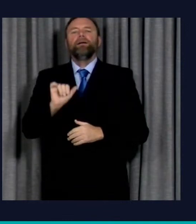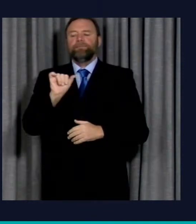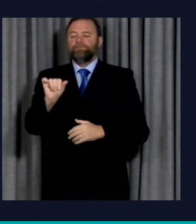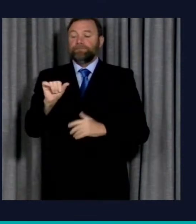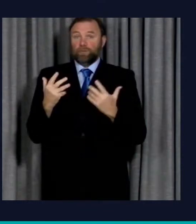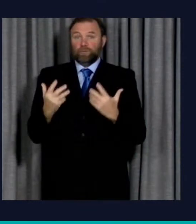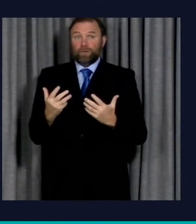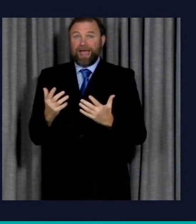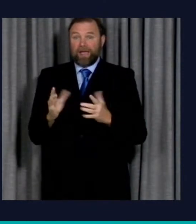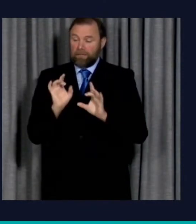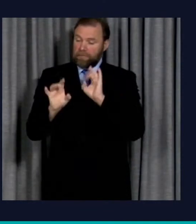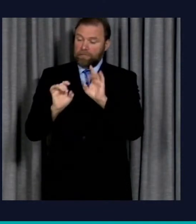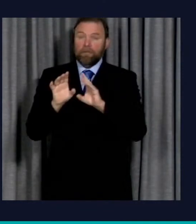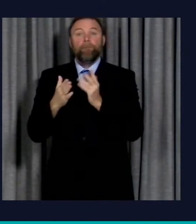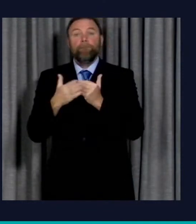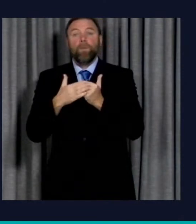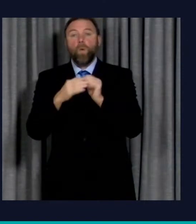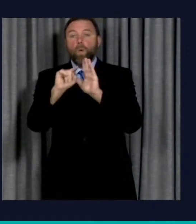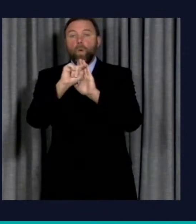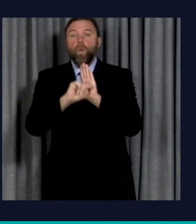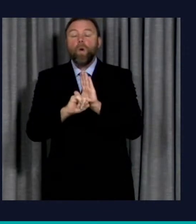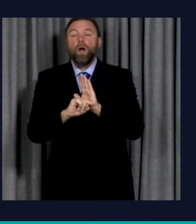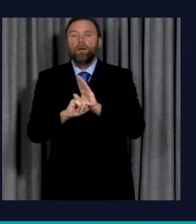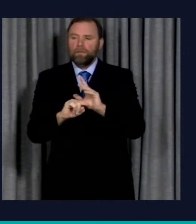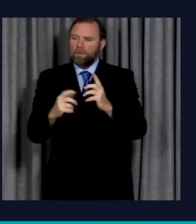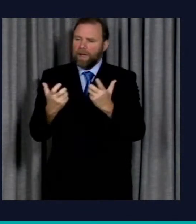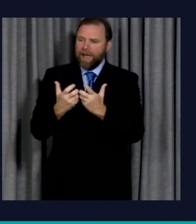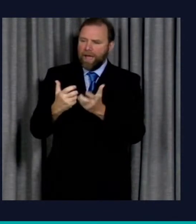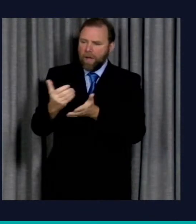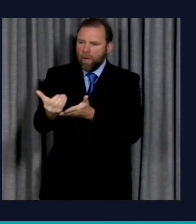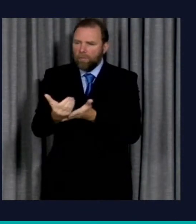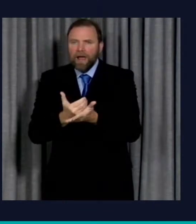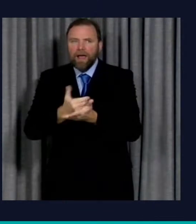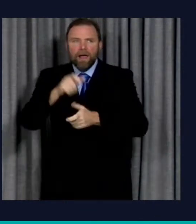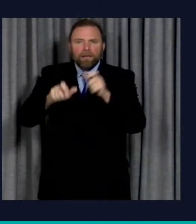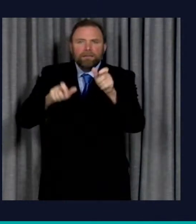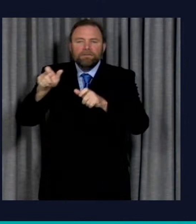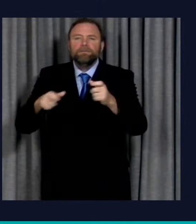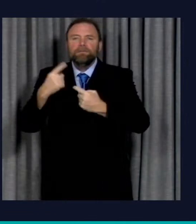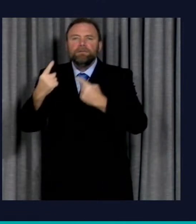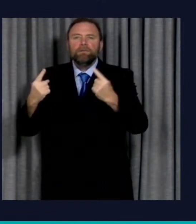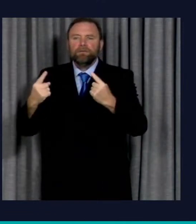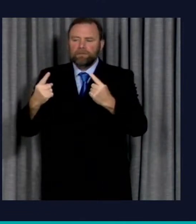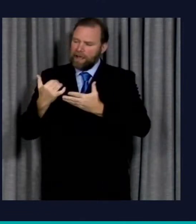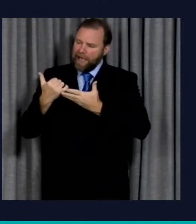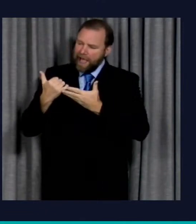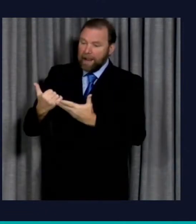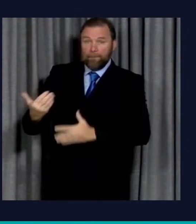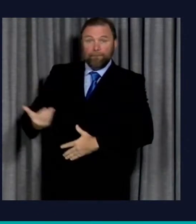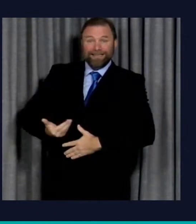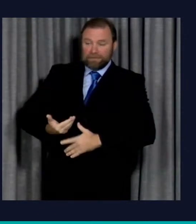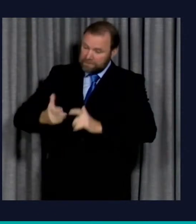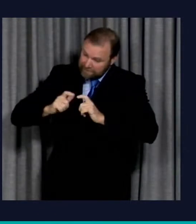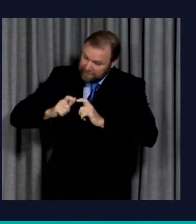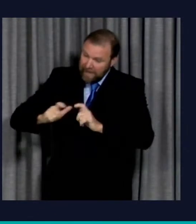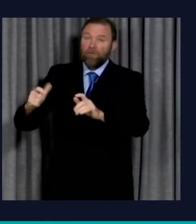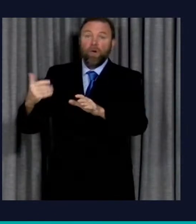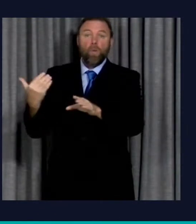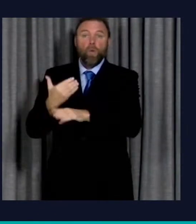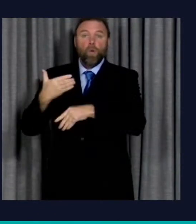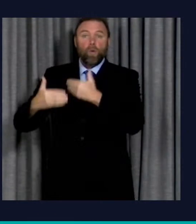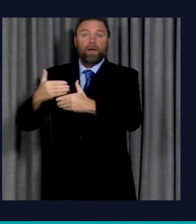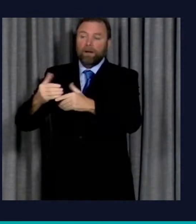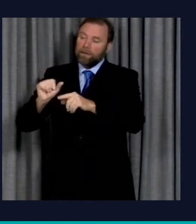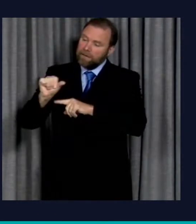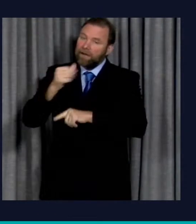out further measures we are taking to protect people's health and to help businesses continue to trade